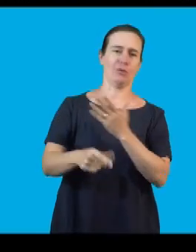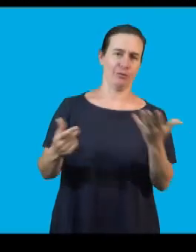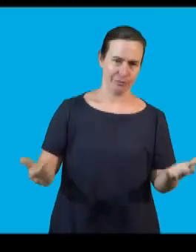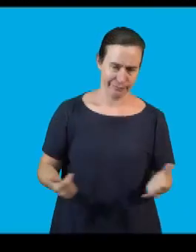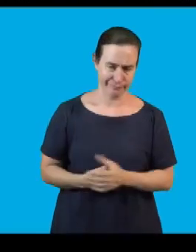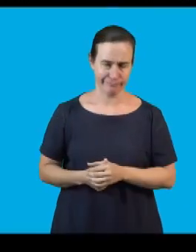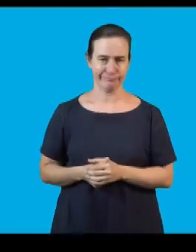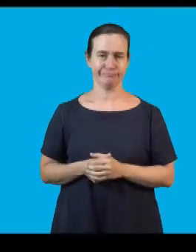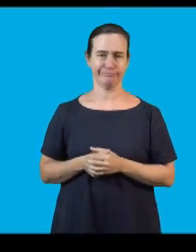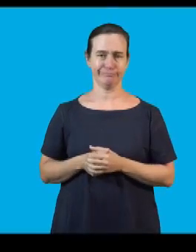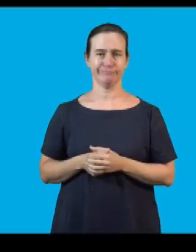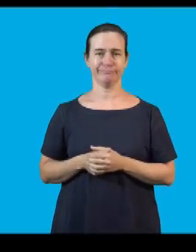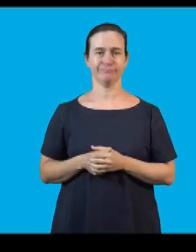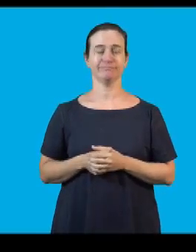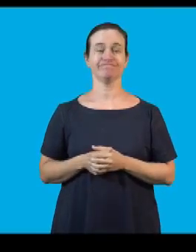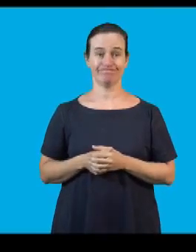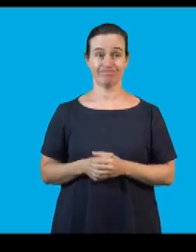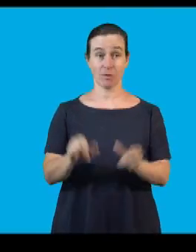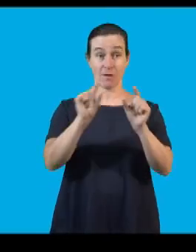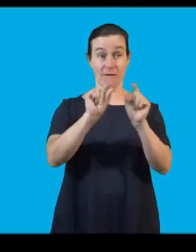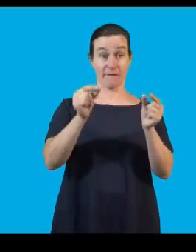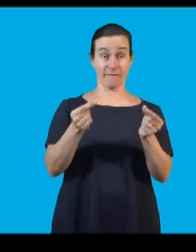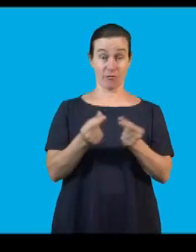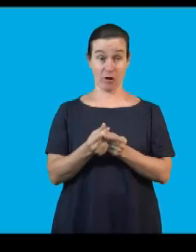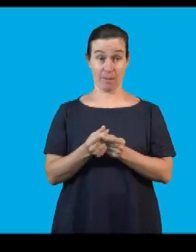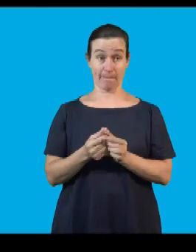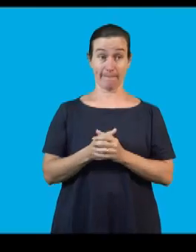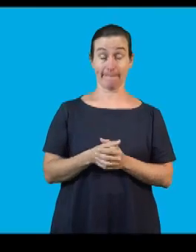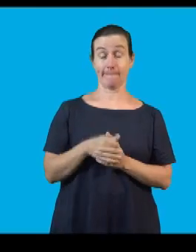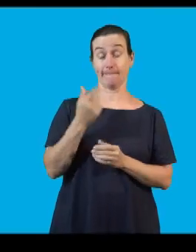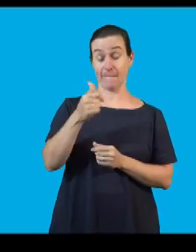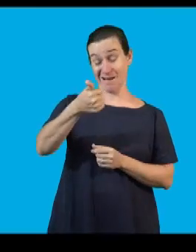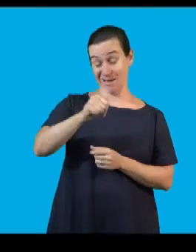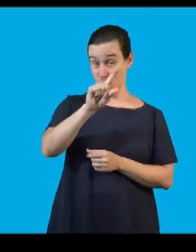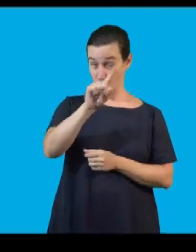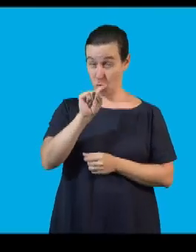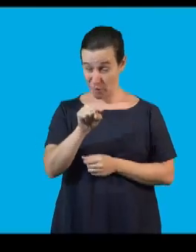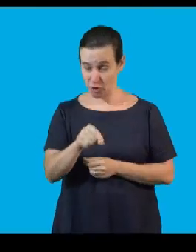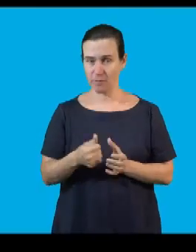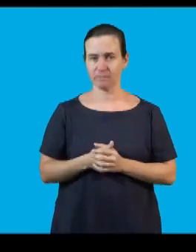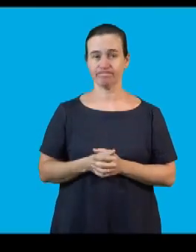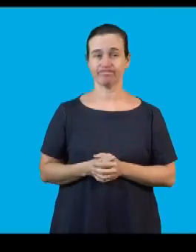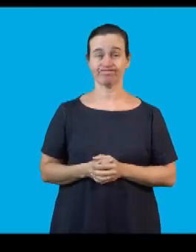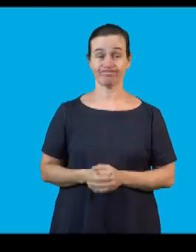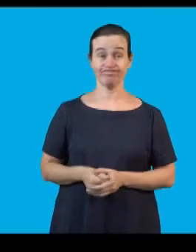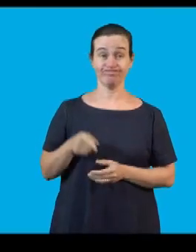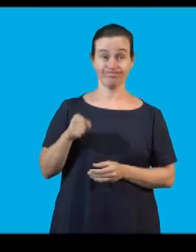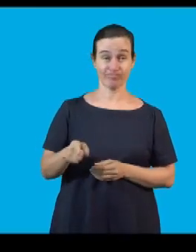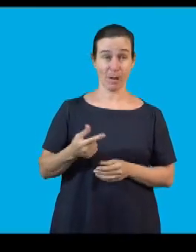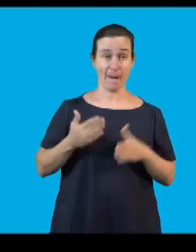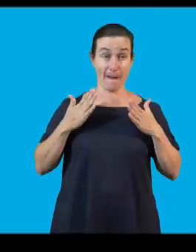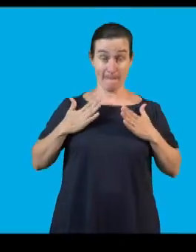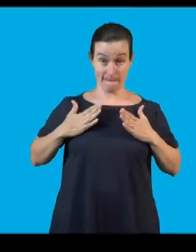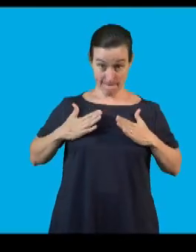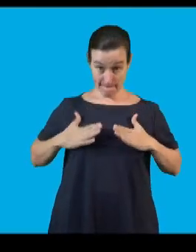as a goalie. All right. In frame 1.3. Question 1.3, how do Chalky's body language